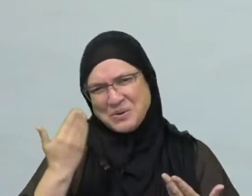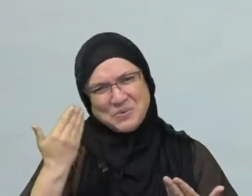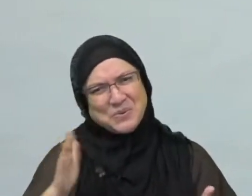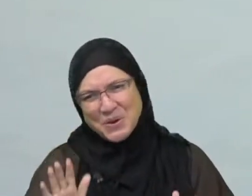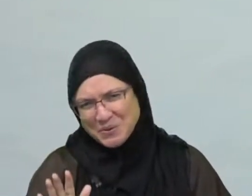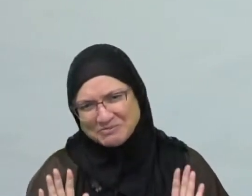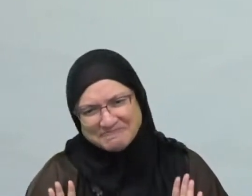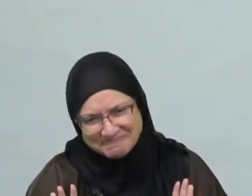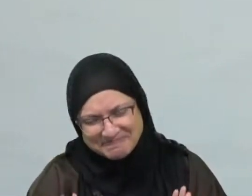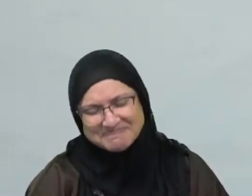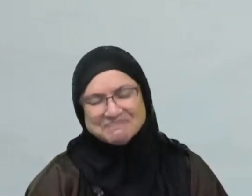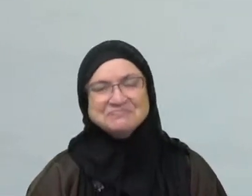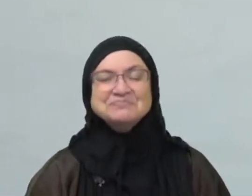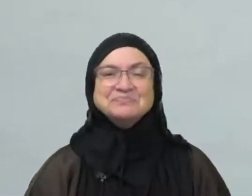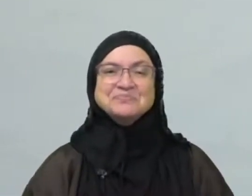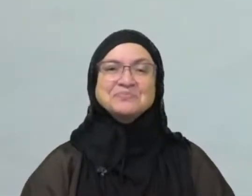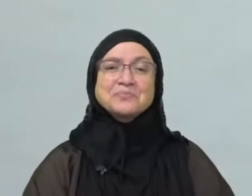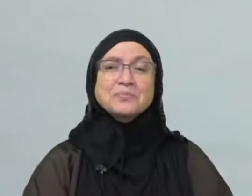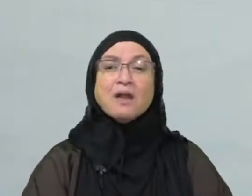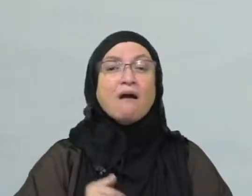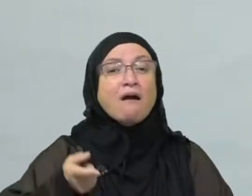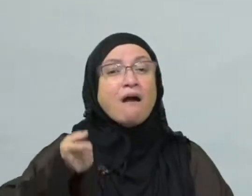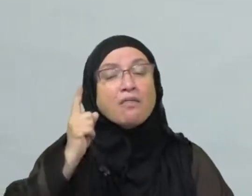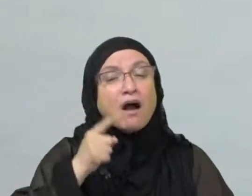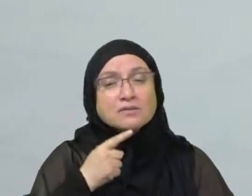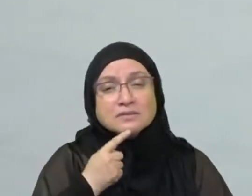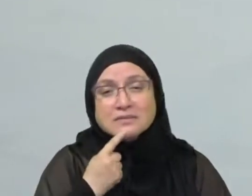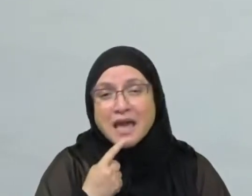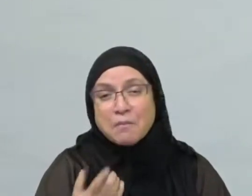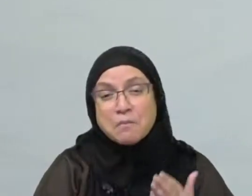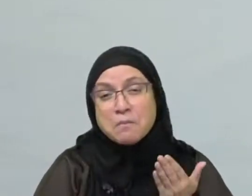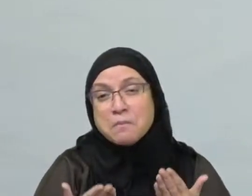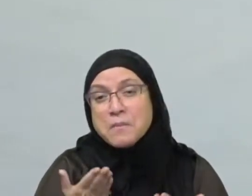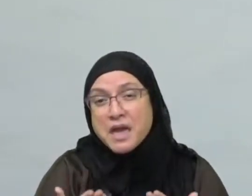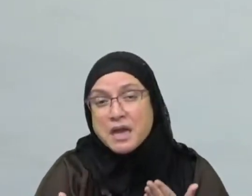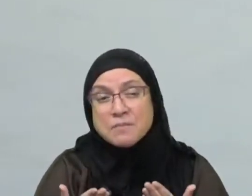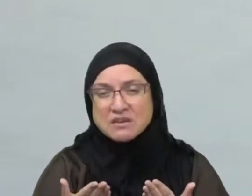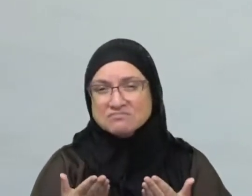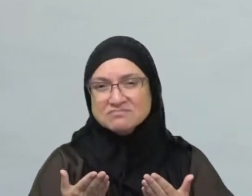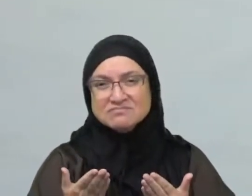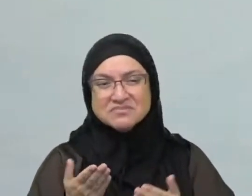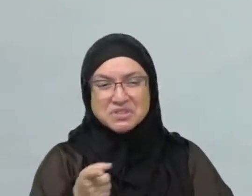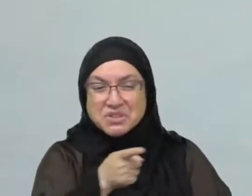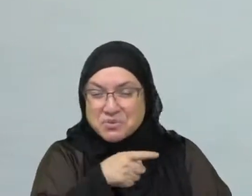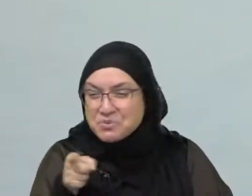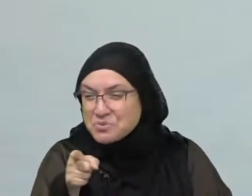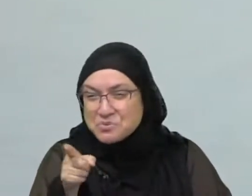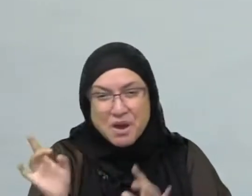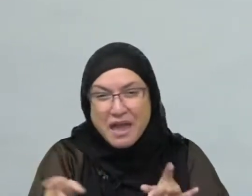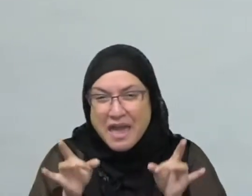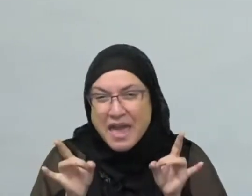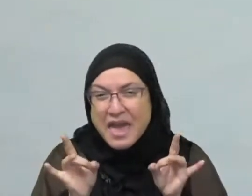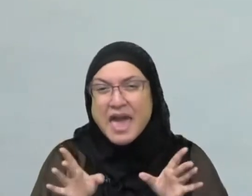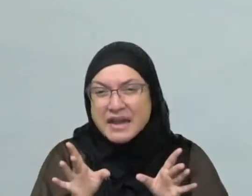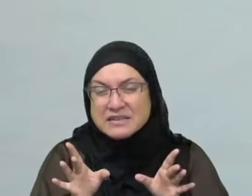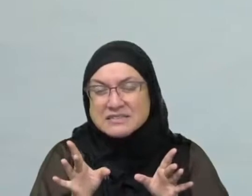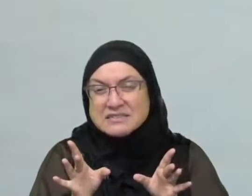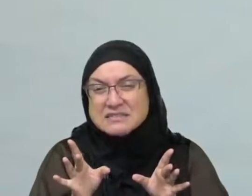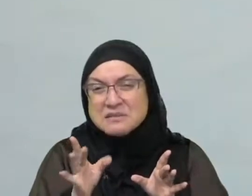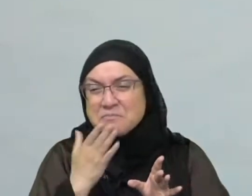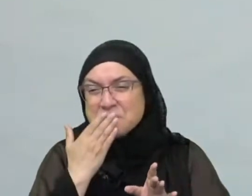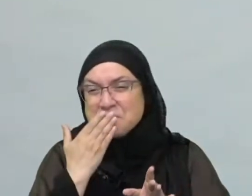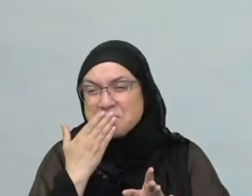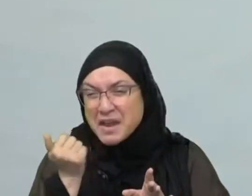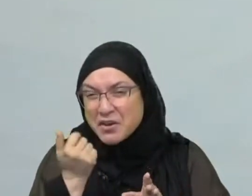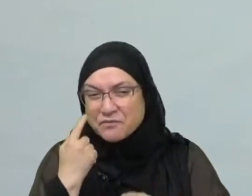be that you hate something and it's better for you. There is a wisdom to this entire plan that I cannot comprehend. That's how we comfort